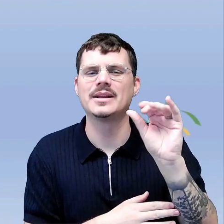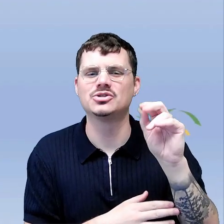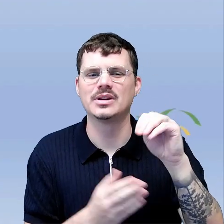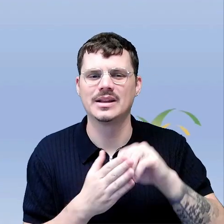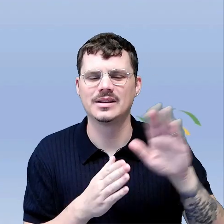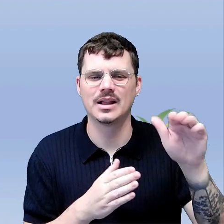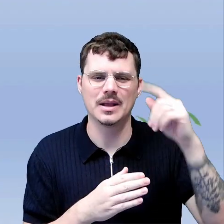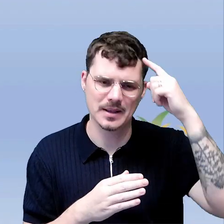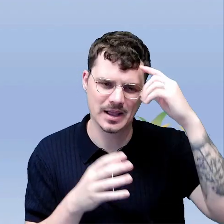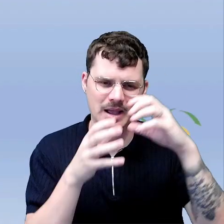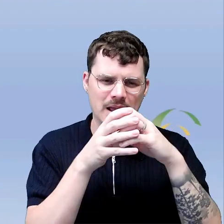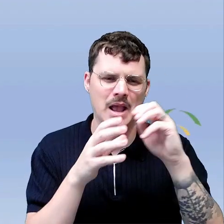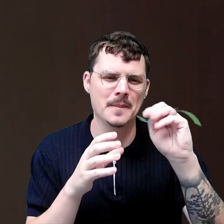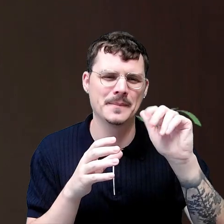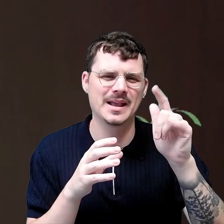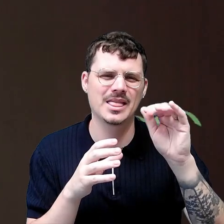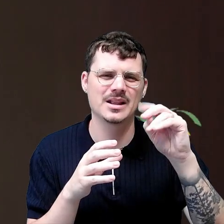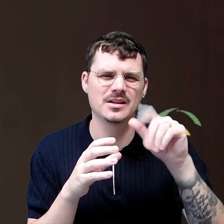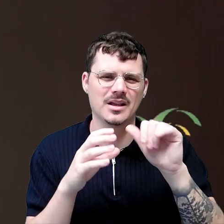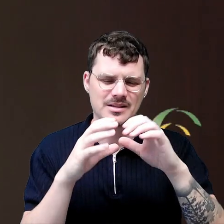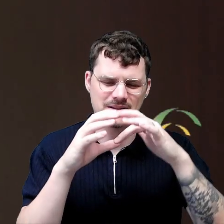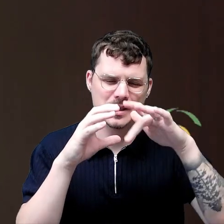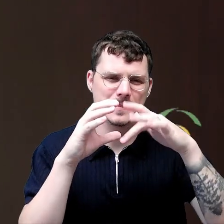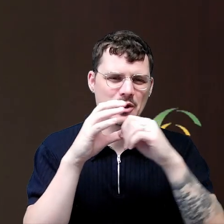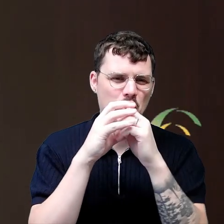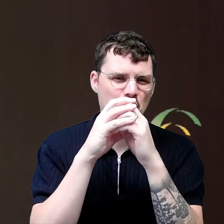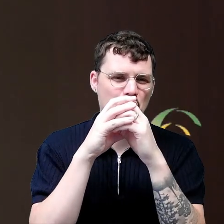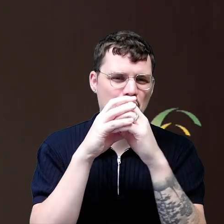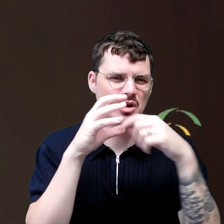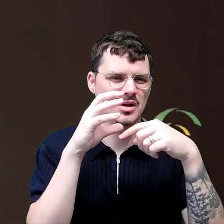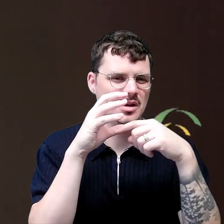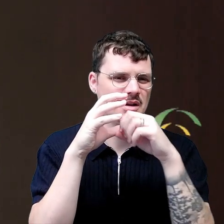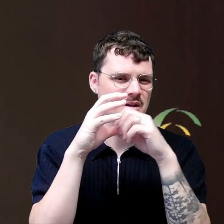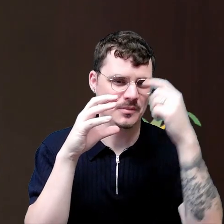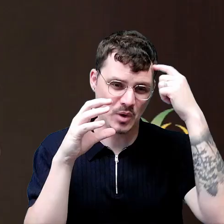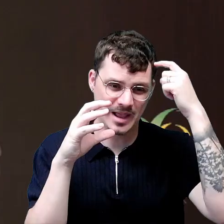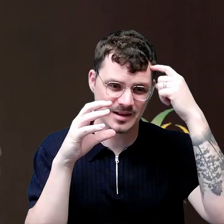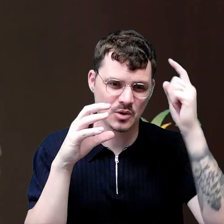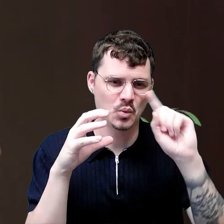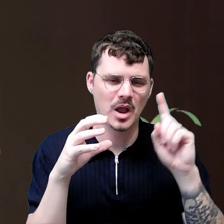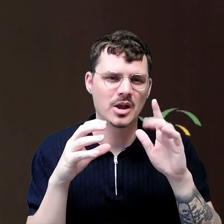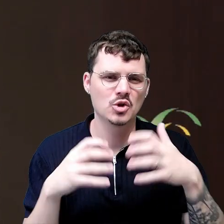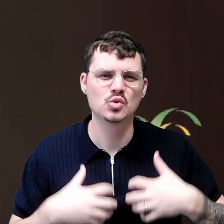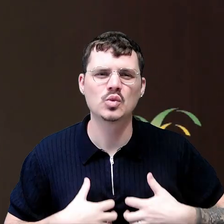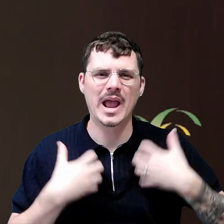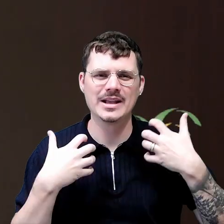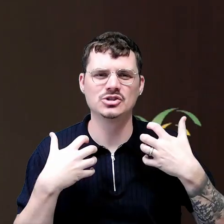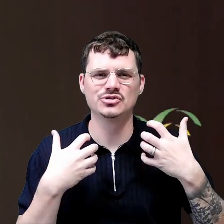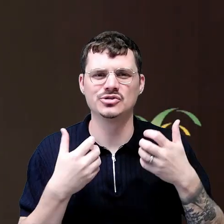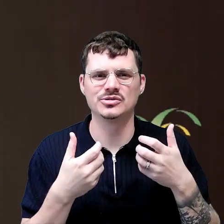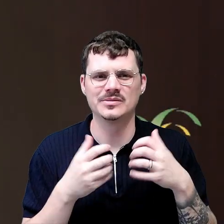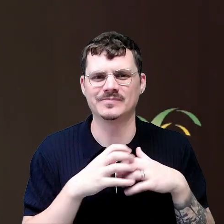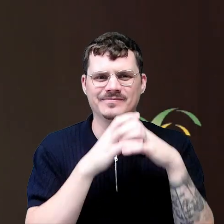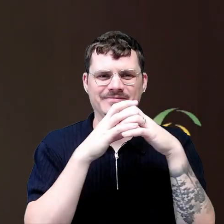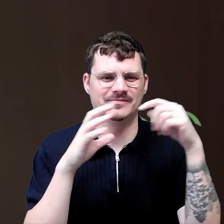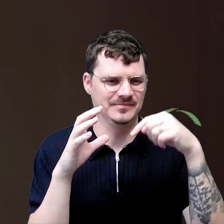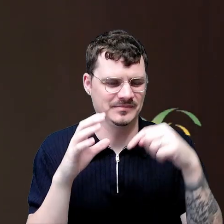the amygdala, that central part of the brain where unreasoning rage lives.